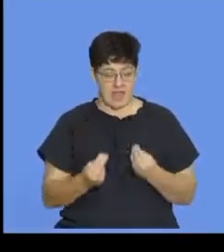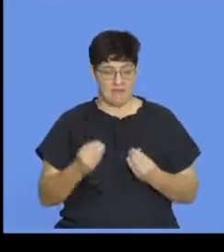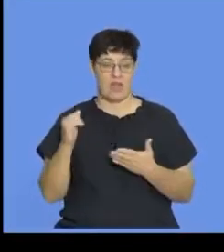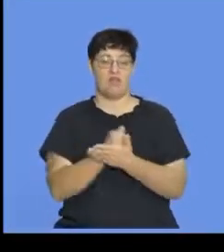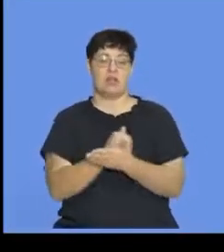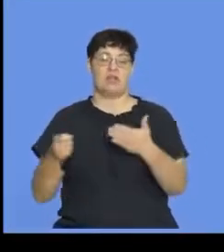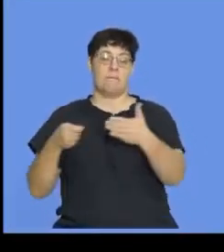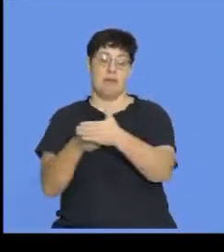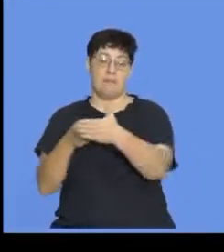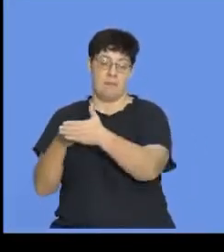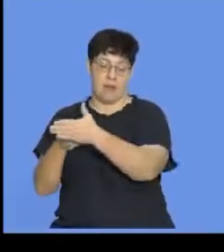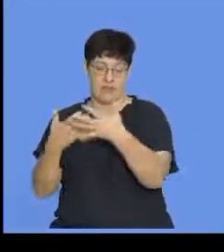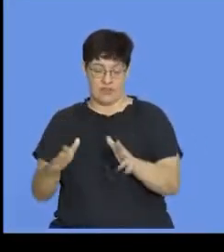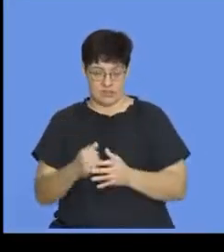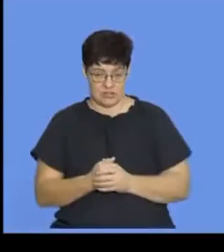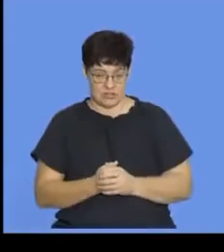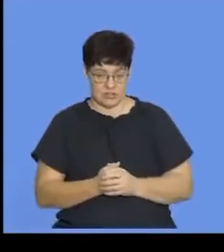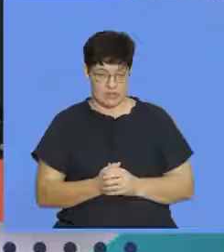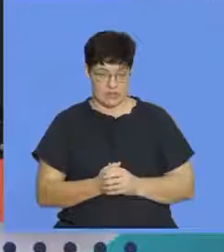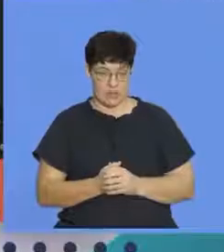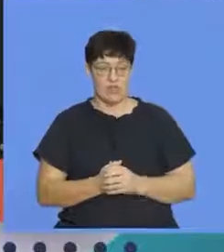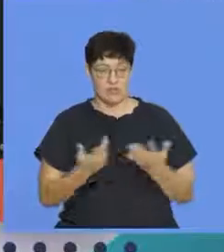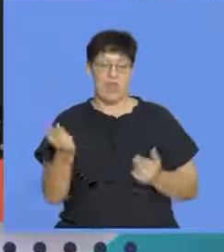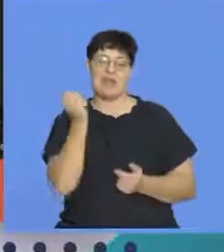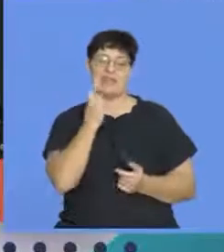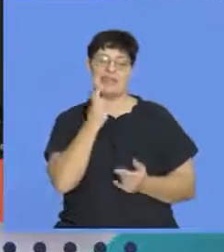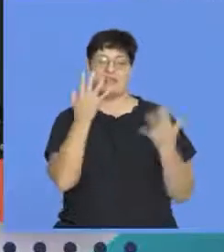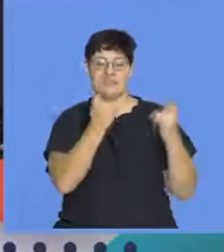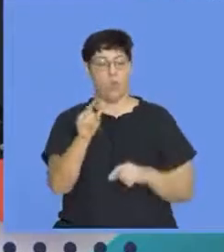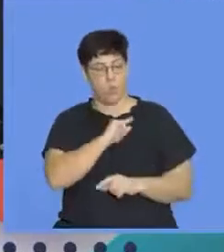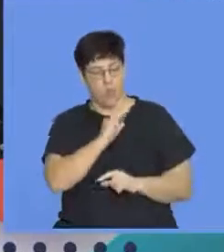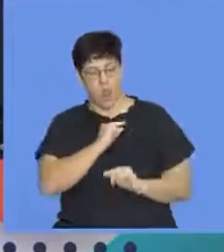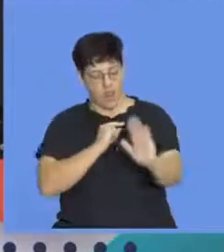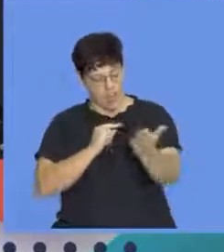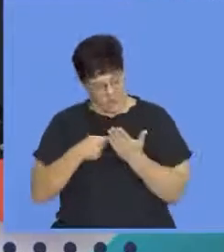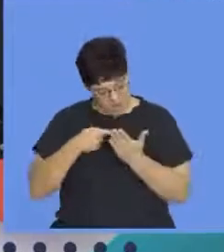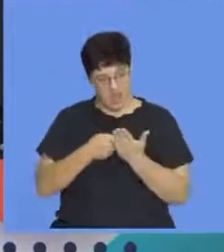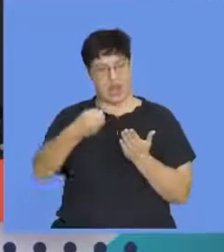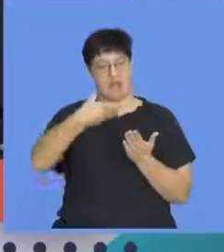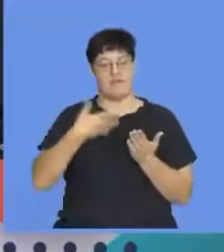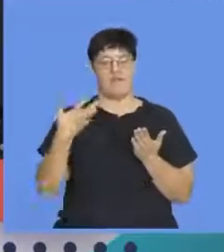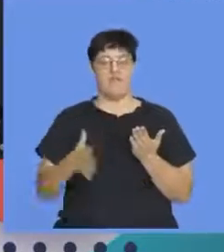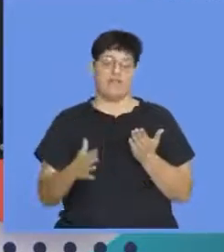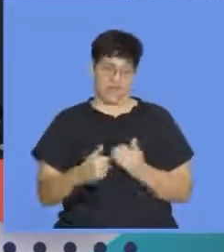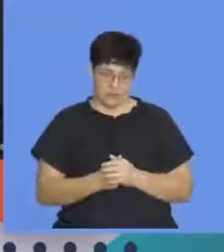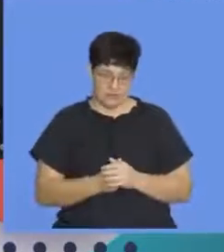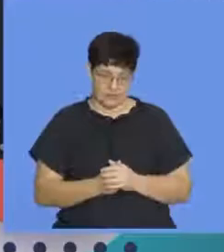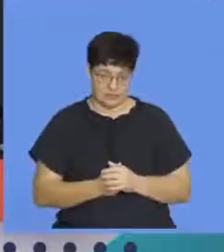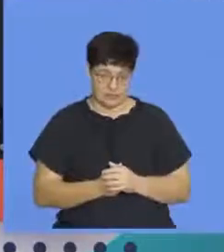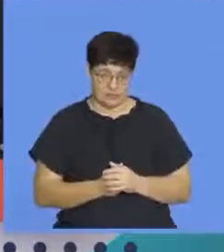purchases, meaning it's much easier to calculate since you have the credit purchases